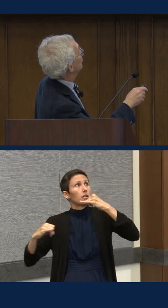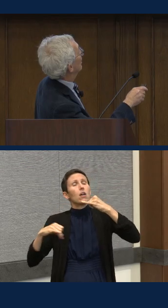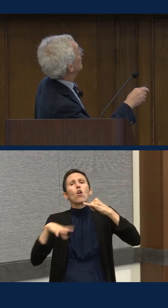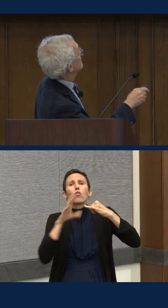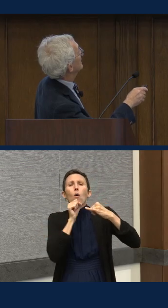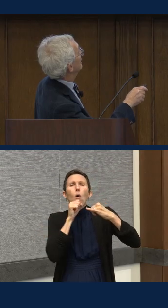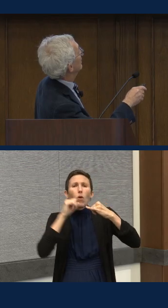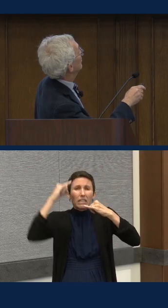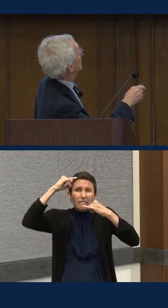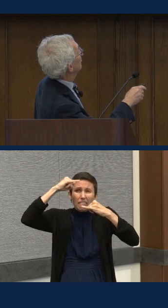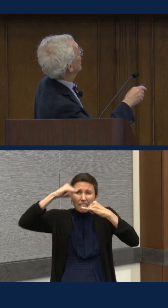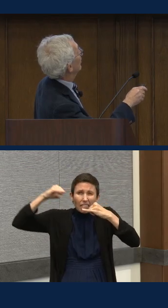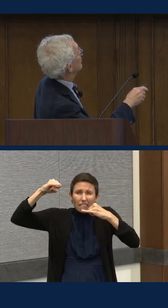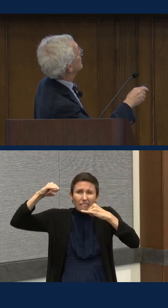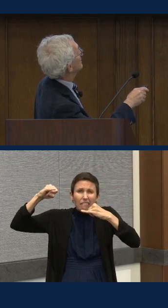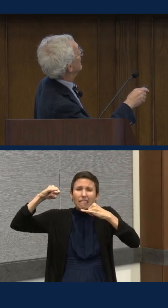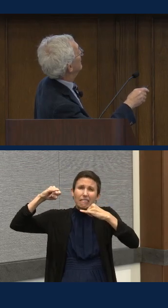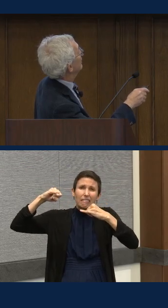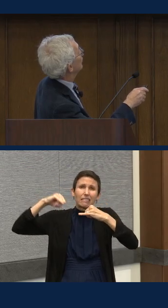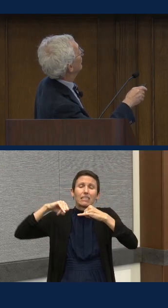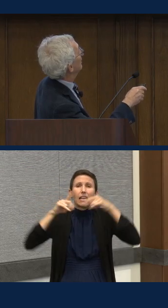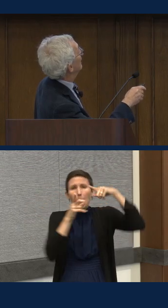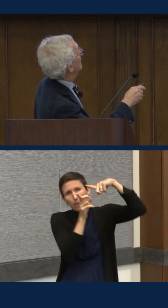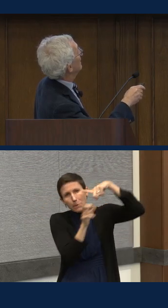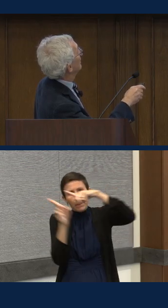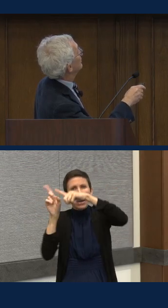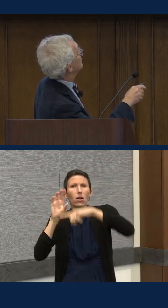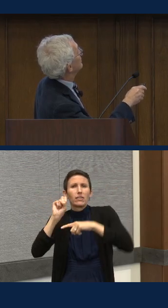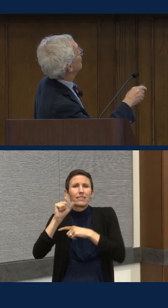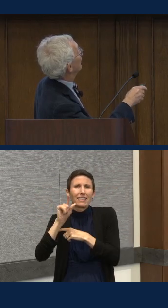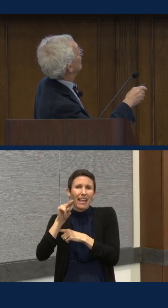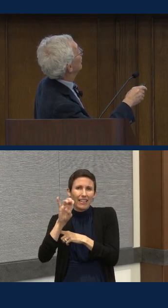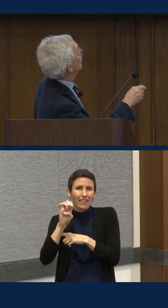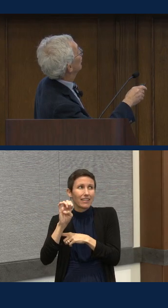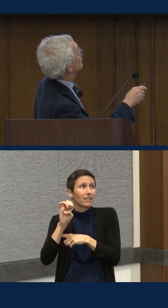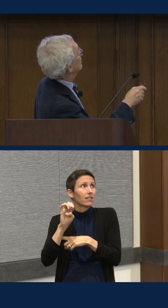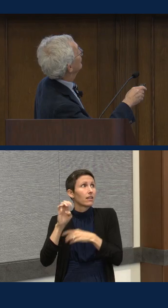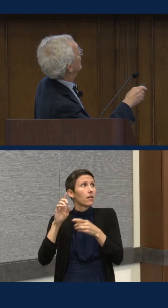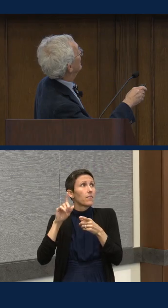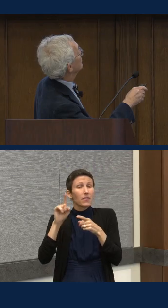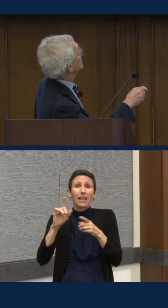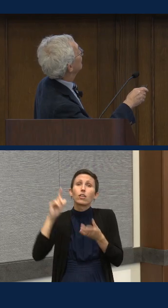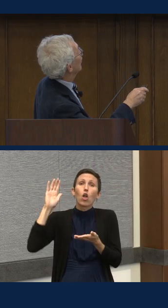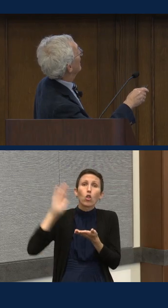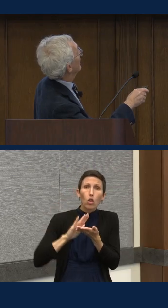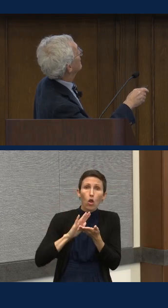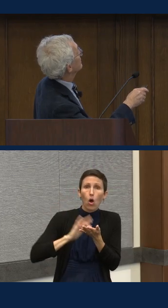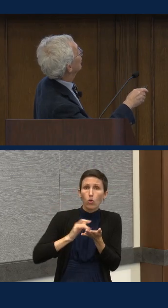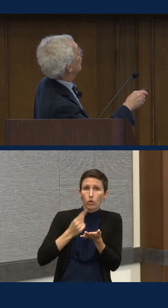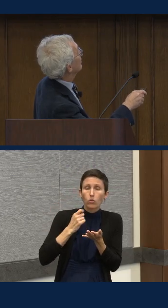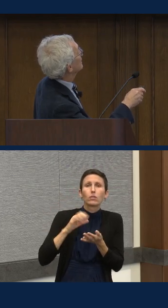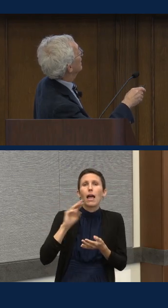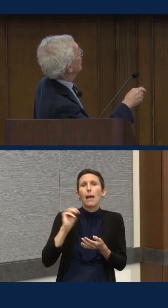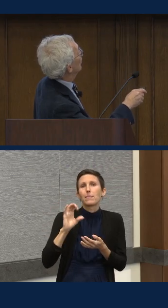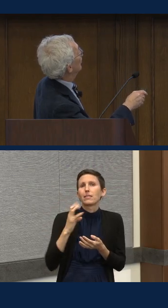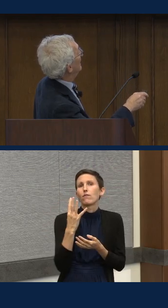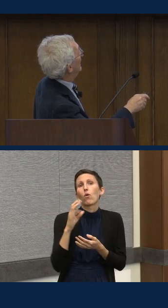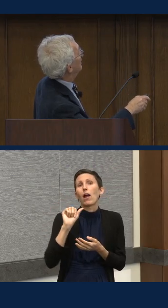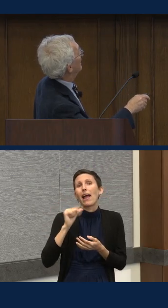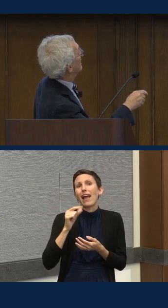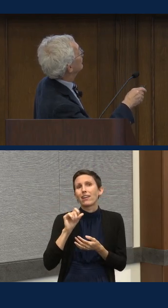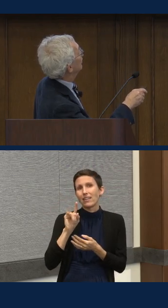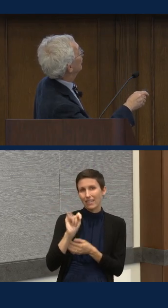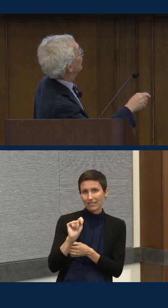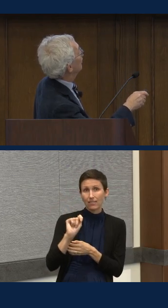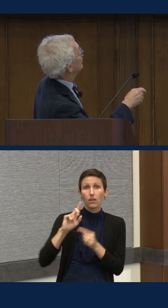orange. You can barely see it. It parallels the saline treatment. This is a very low dose of a MC4 agonist in orange. When we